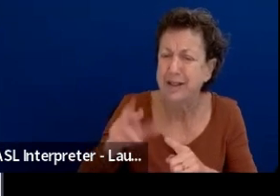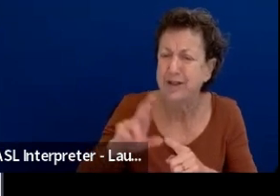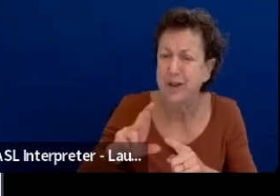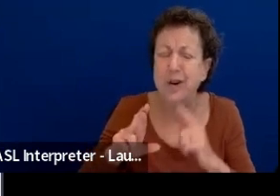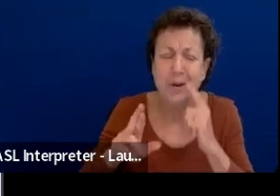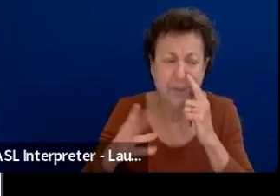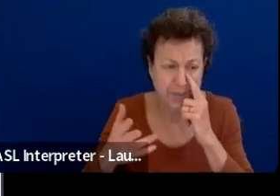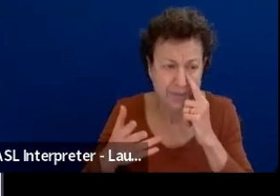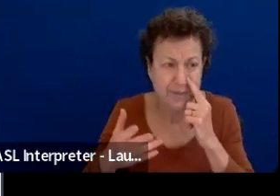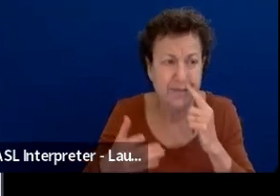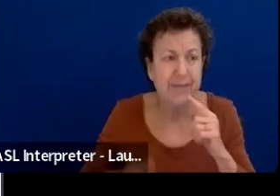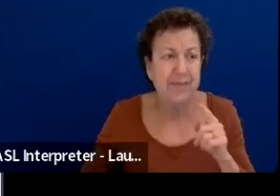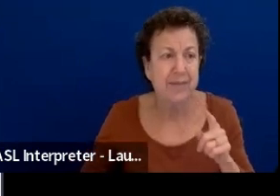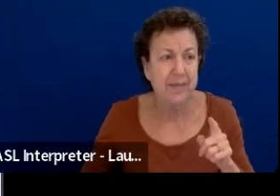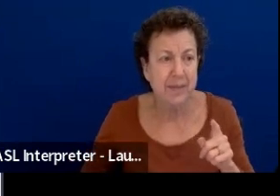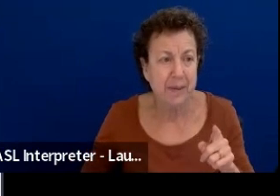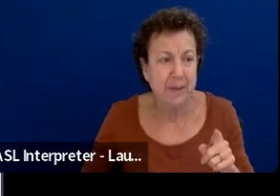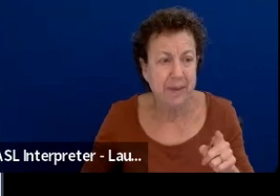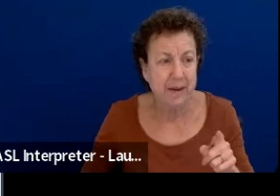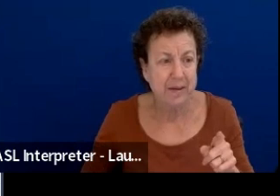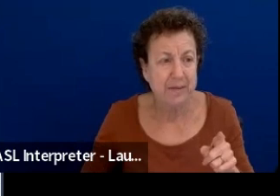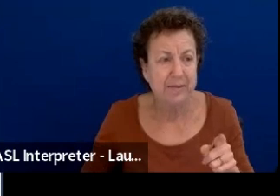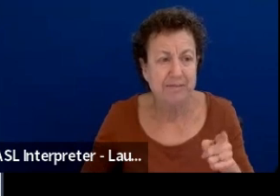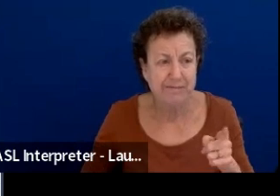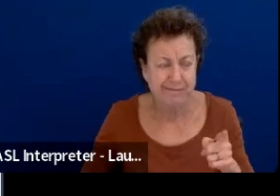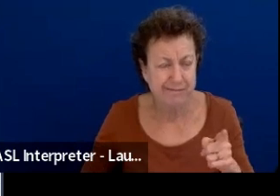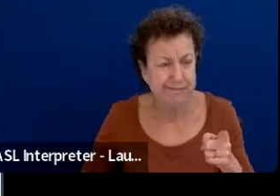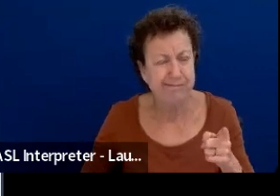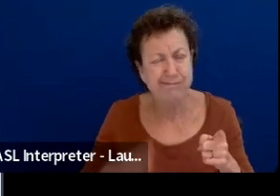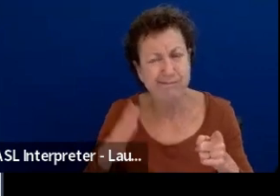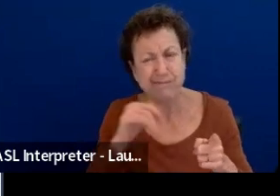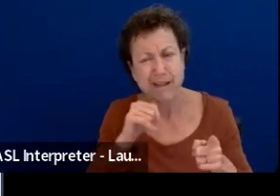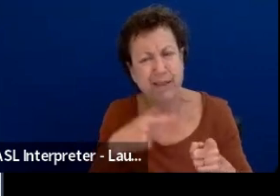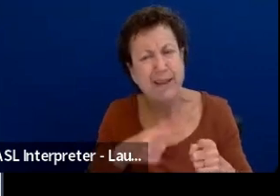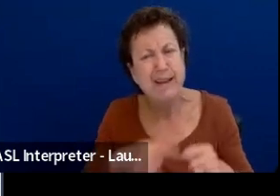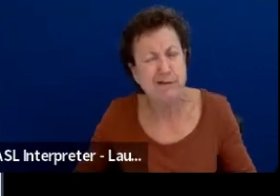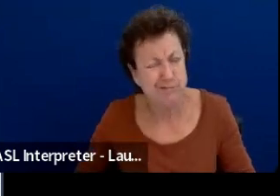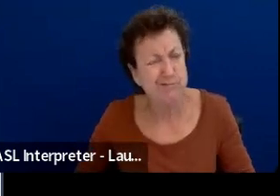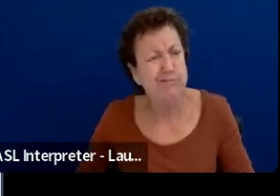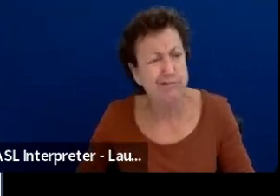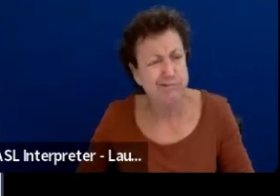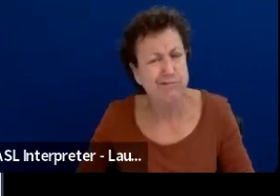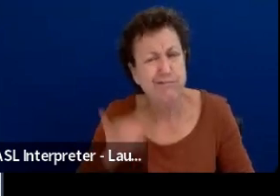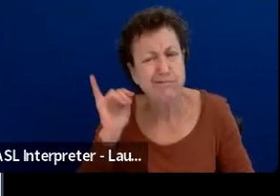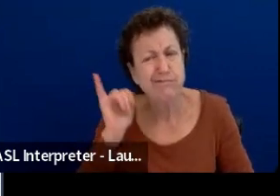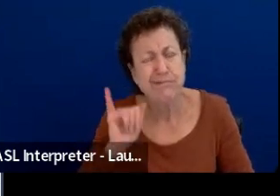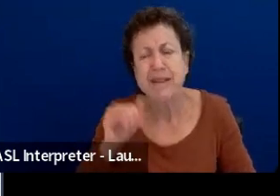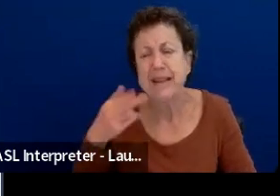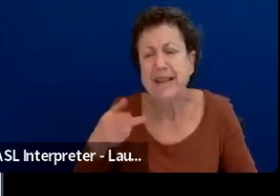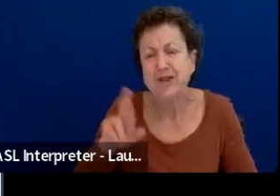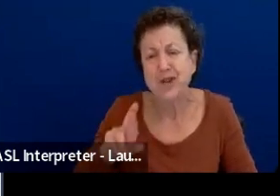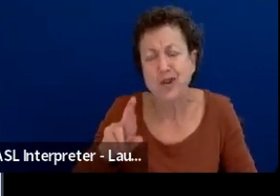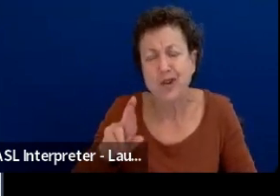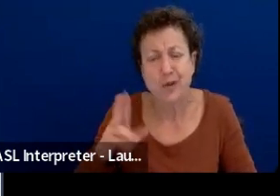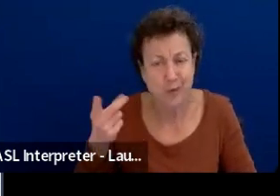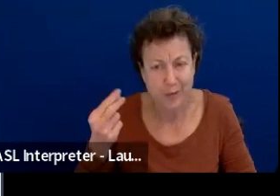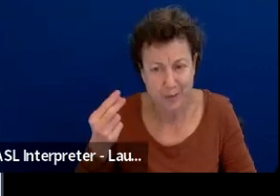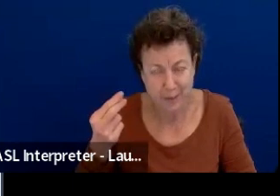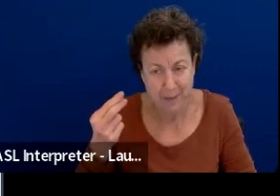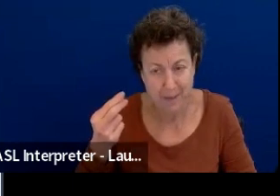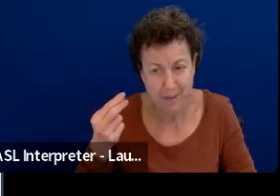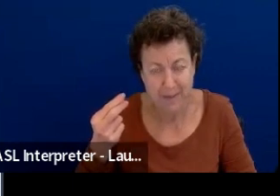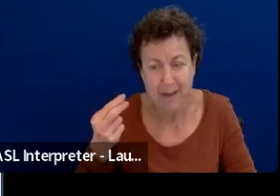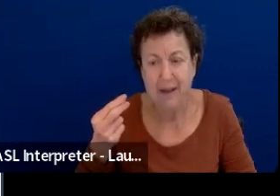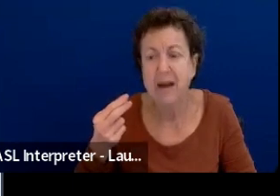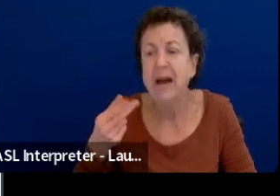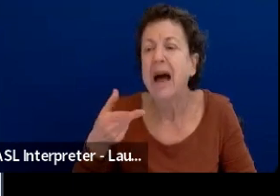Okay. HR would be, and I don't know why that isn't on here, but HR would be